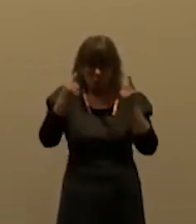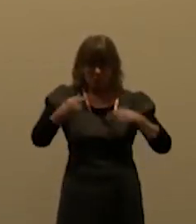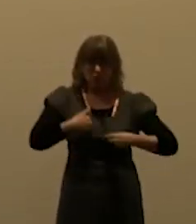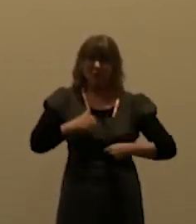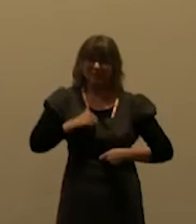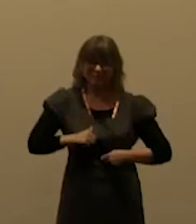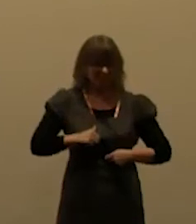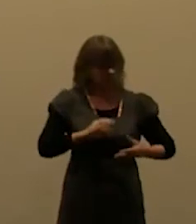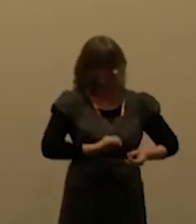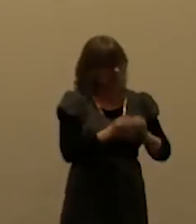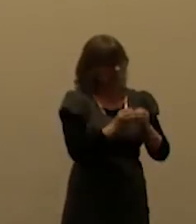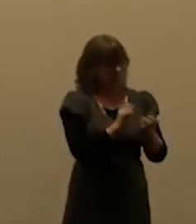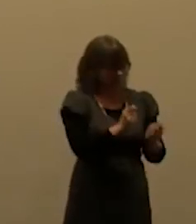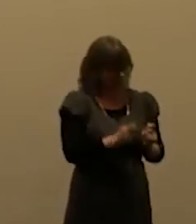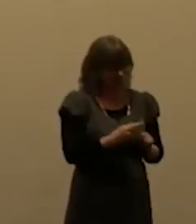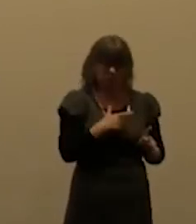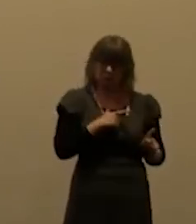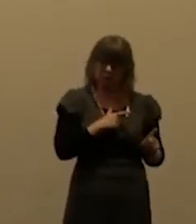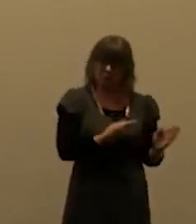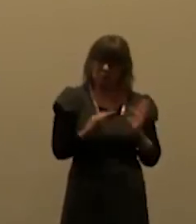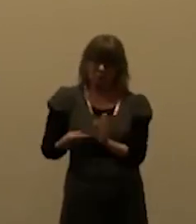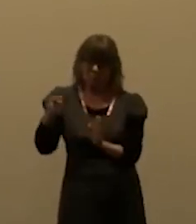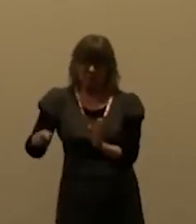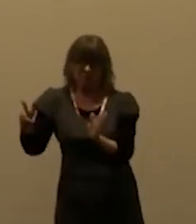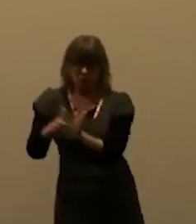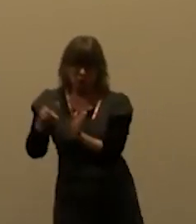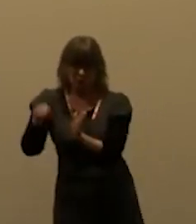make the changes and have them approve it. Yeah, that's probably the simplistic way.